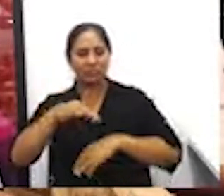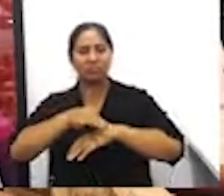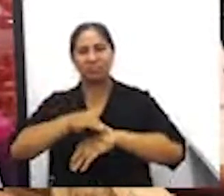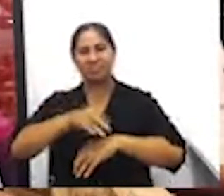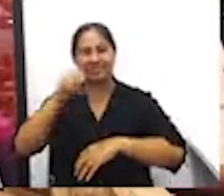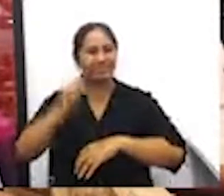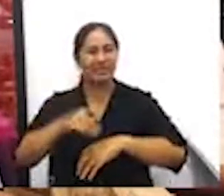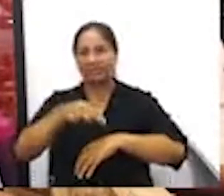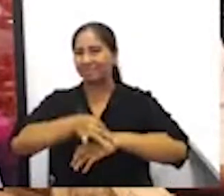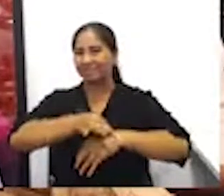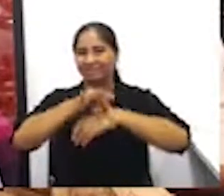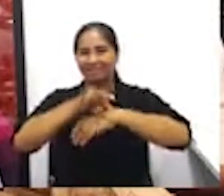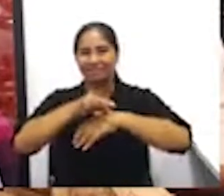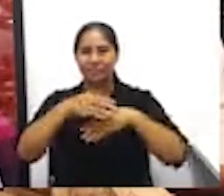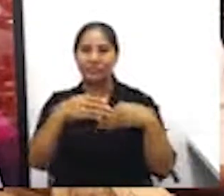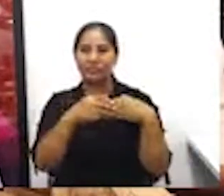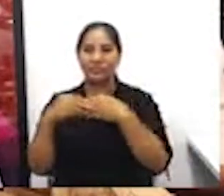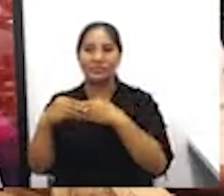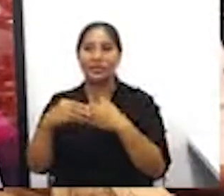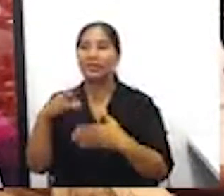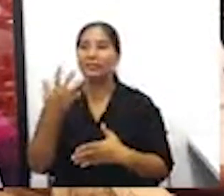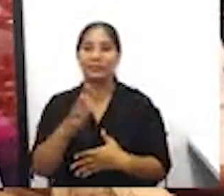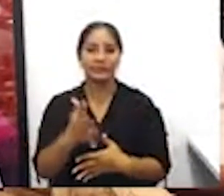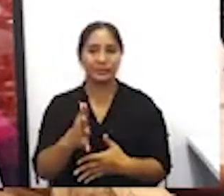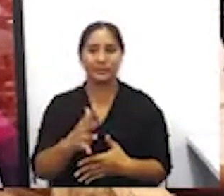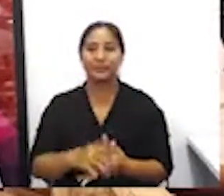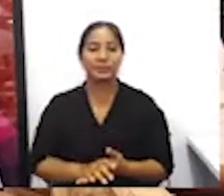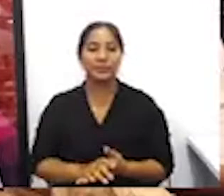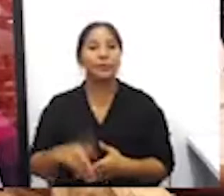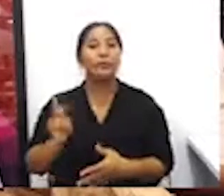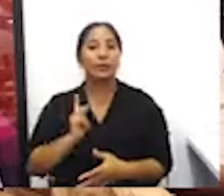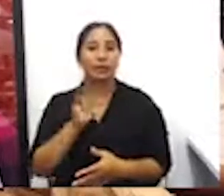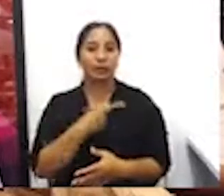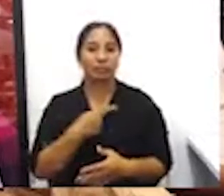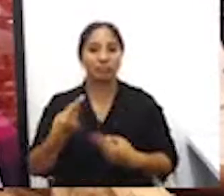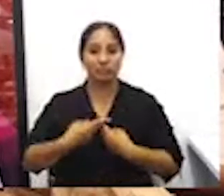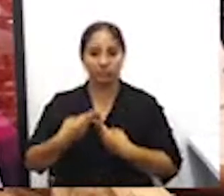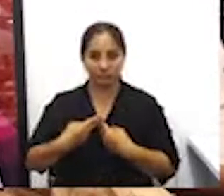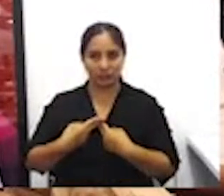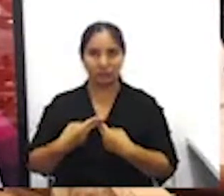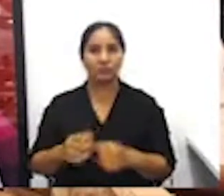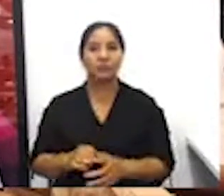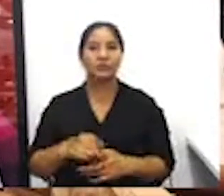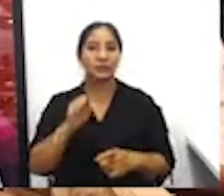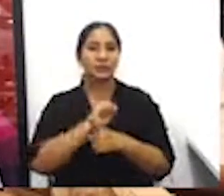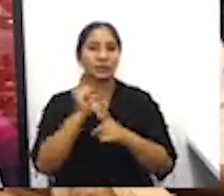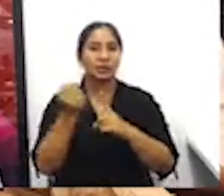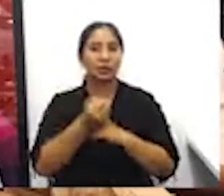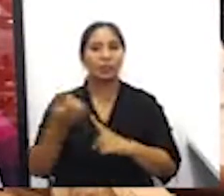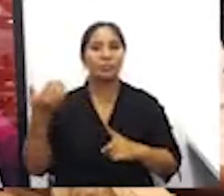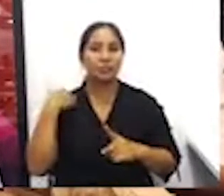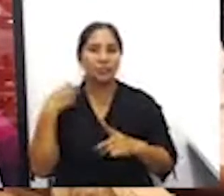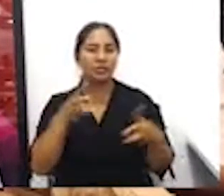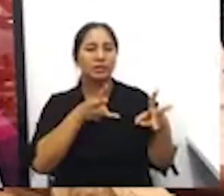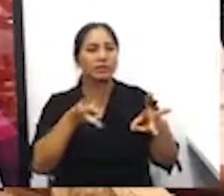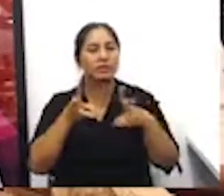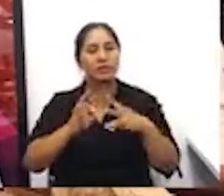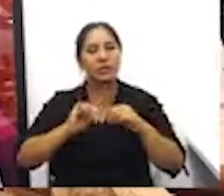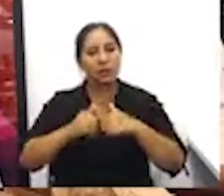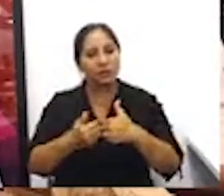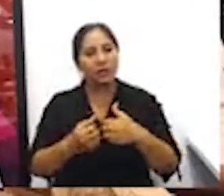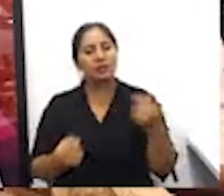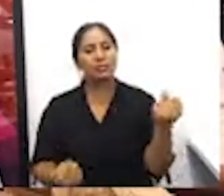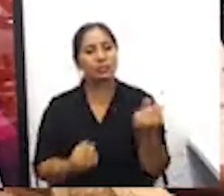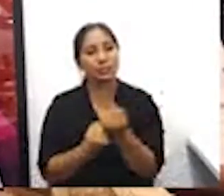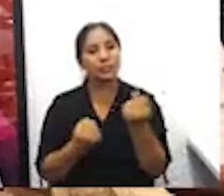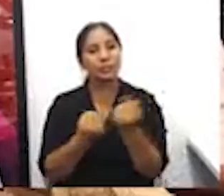a others, and also make themselves values what they're doing, even if they're